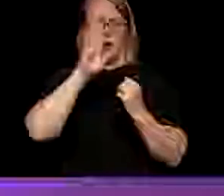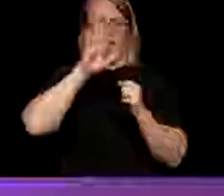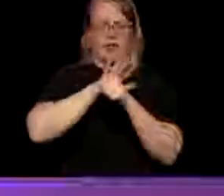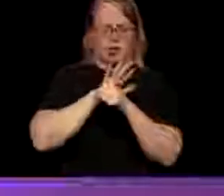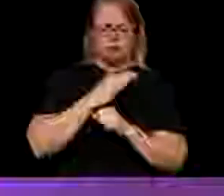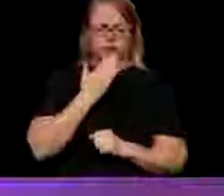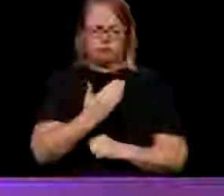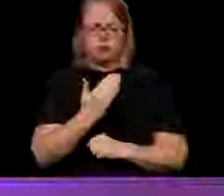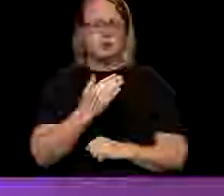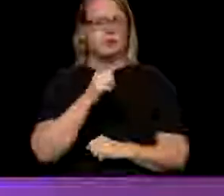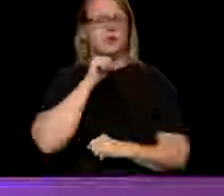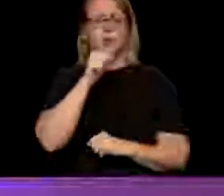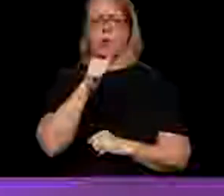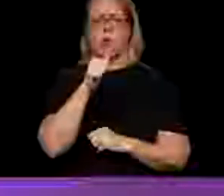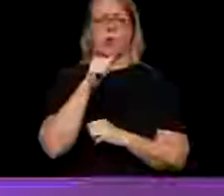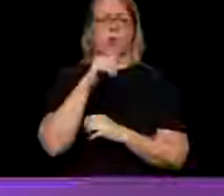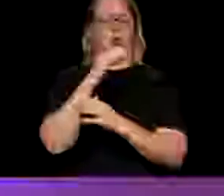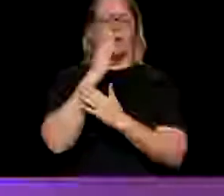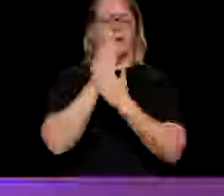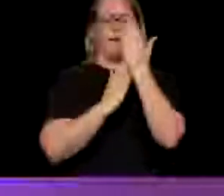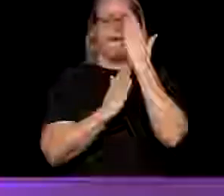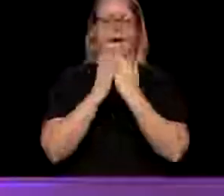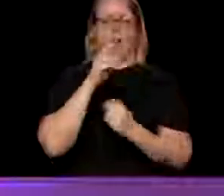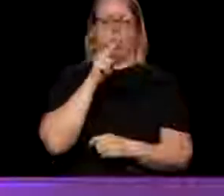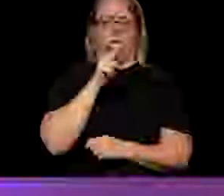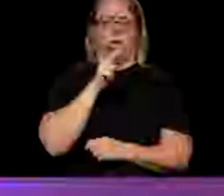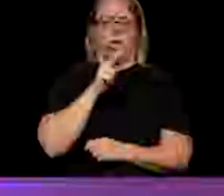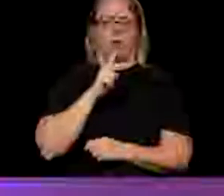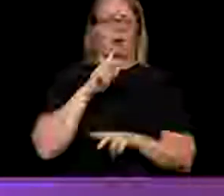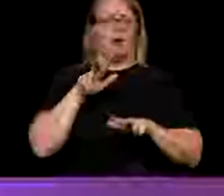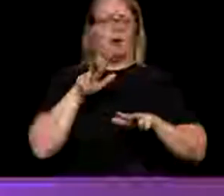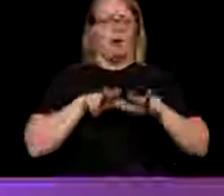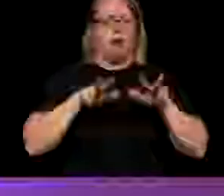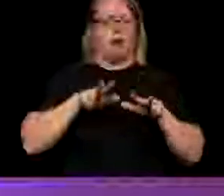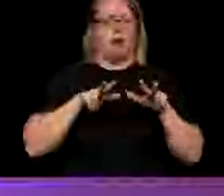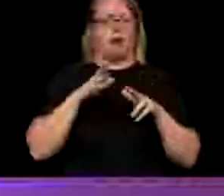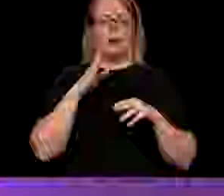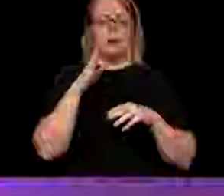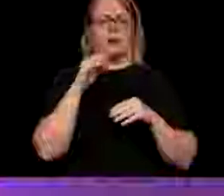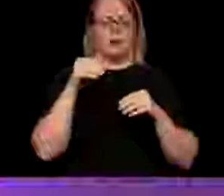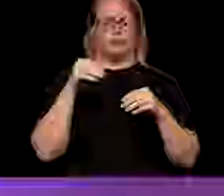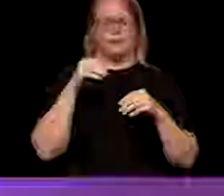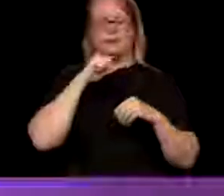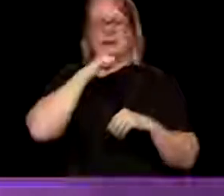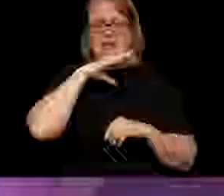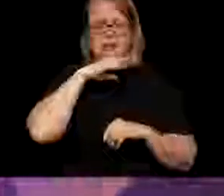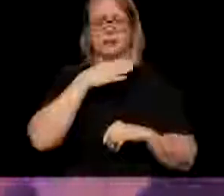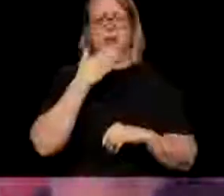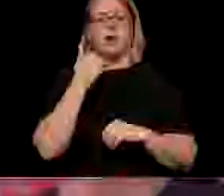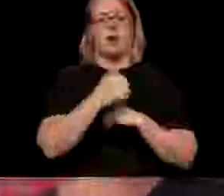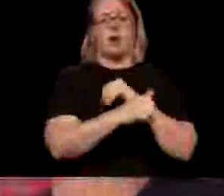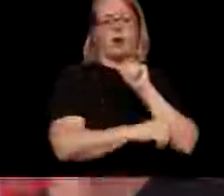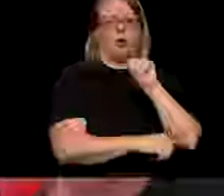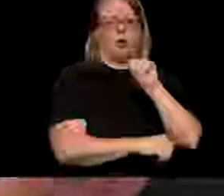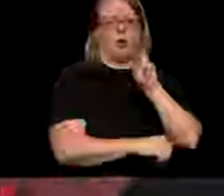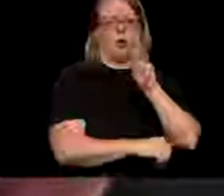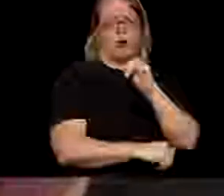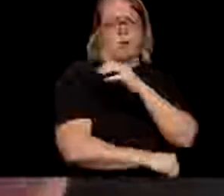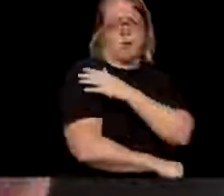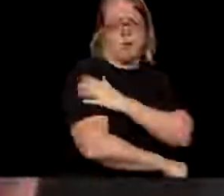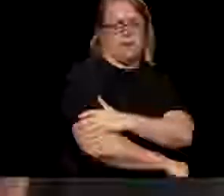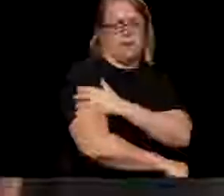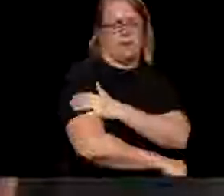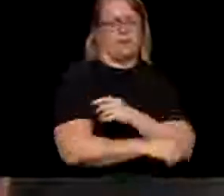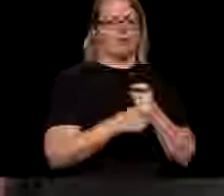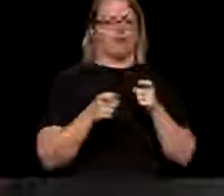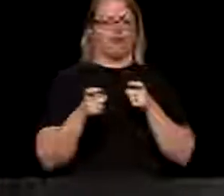I've painted those lines quickly, then I can take my time and fill in between those lines